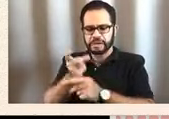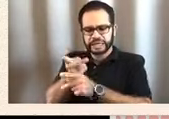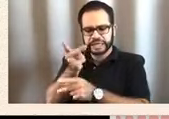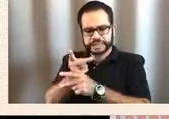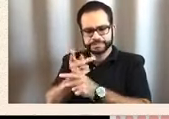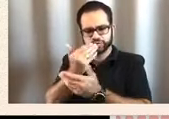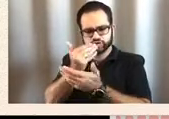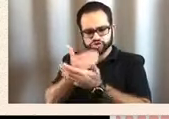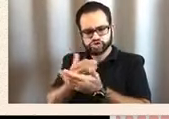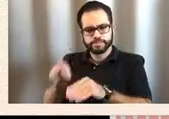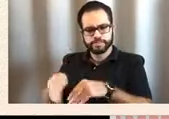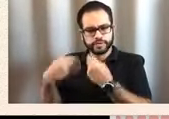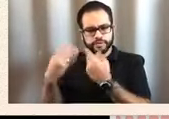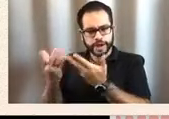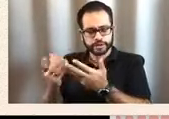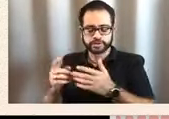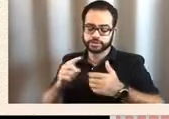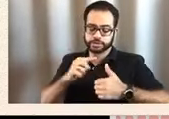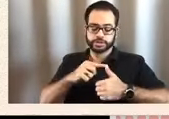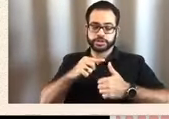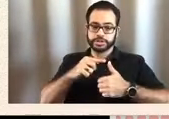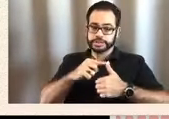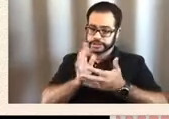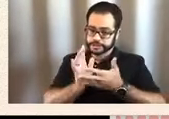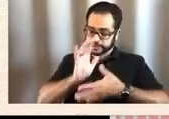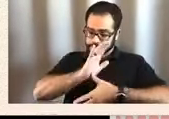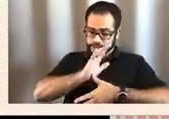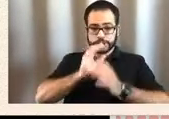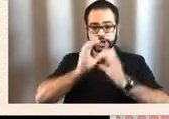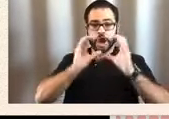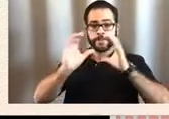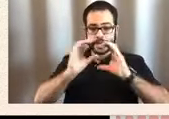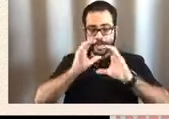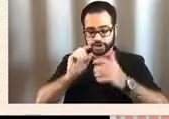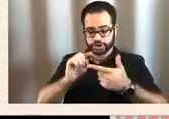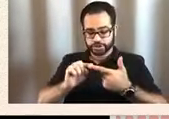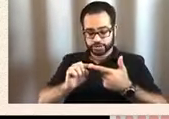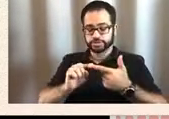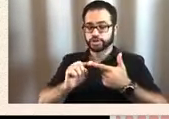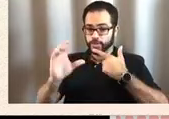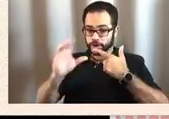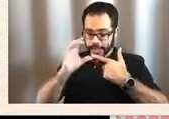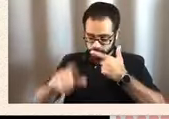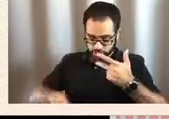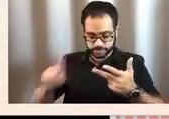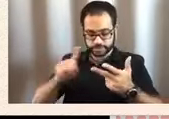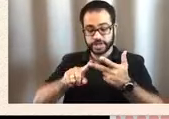Communication, communication, communication, and I'll say it again, communication.